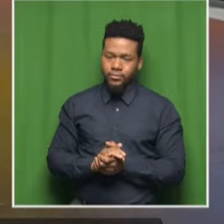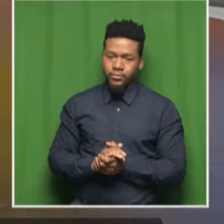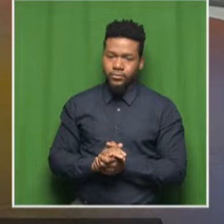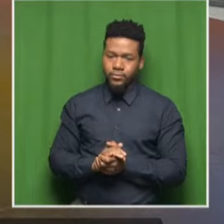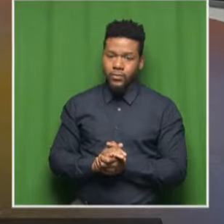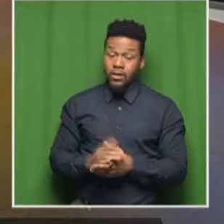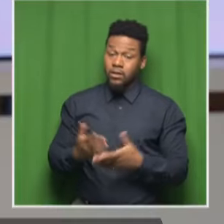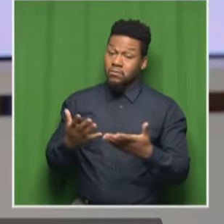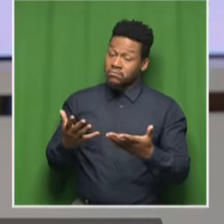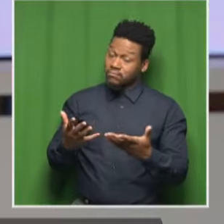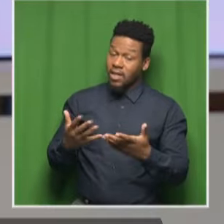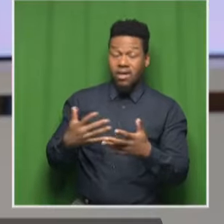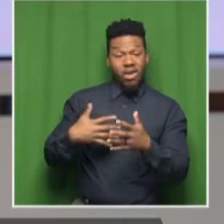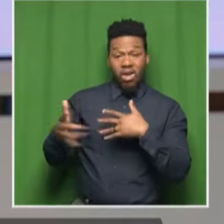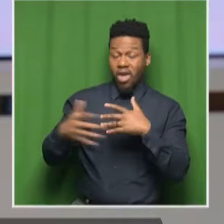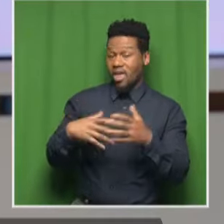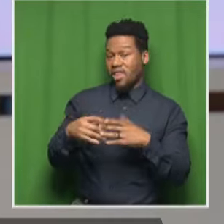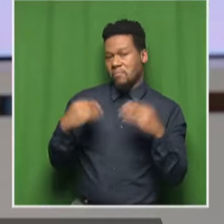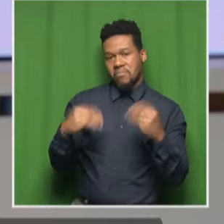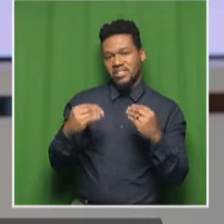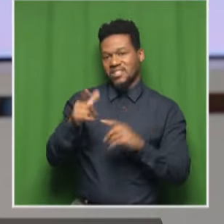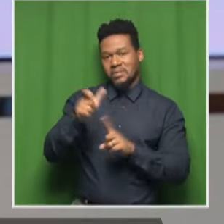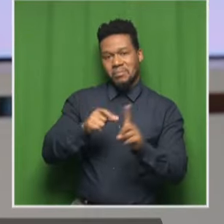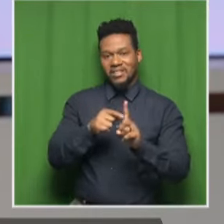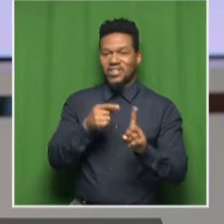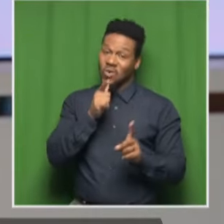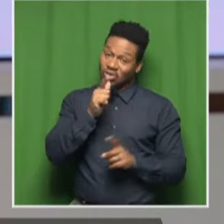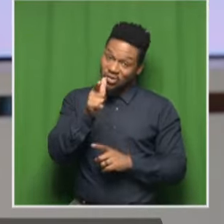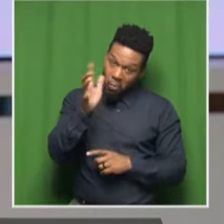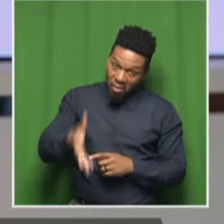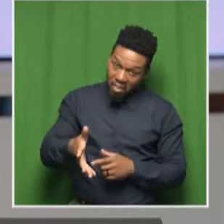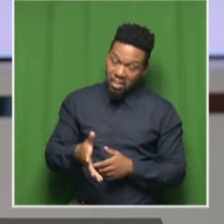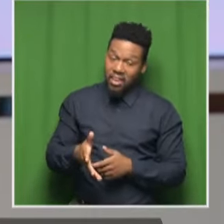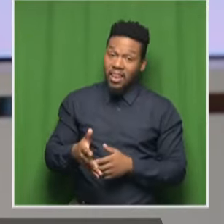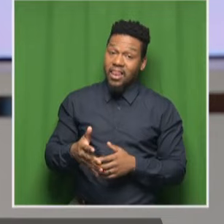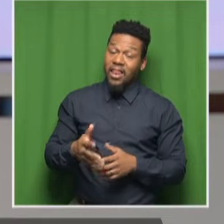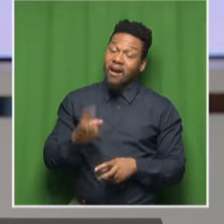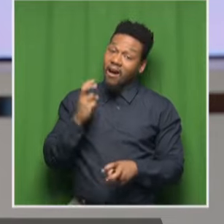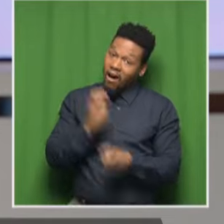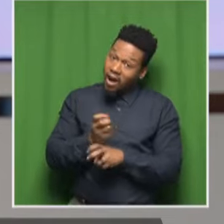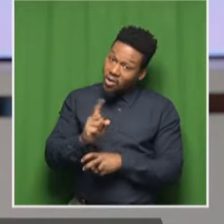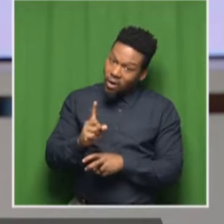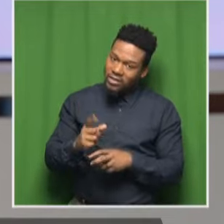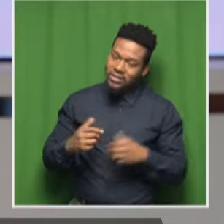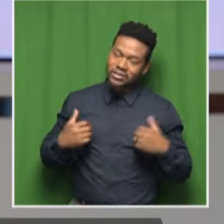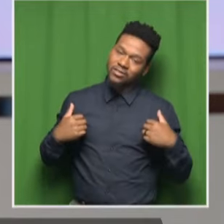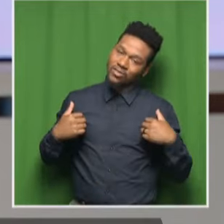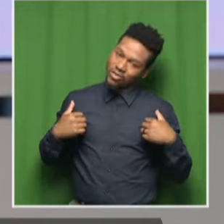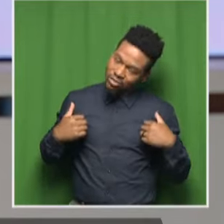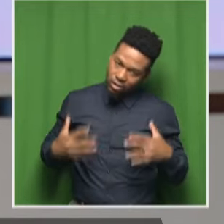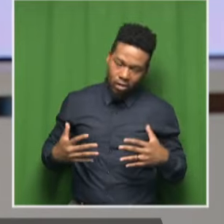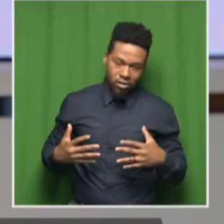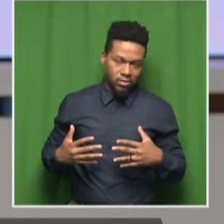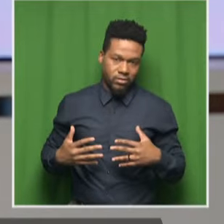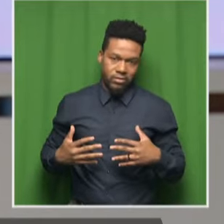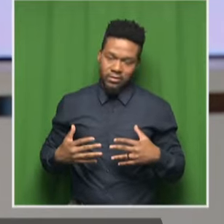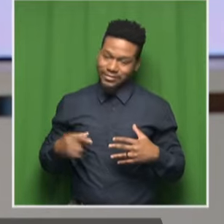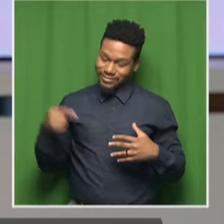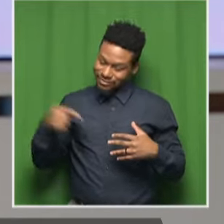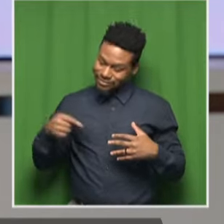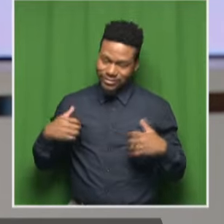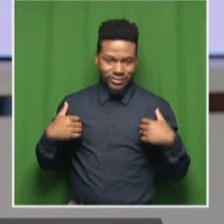It's like any entrepreneur will tell you. Sure. It is the hardest part is actually starting, you know, starting and, you